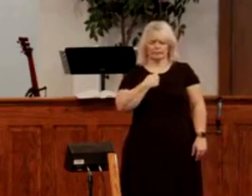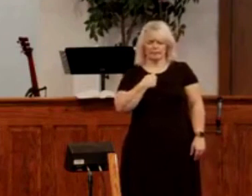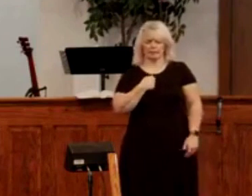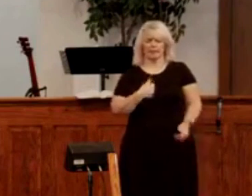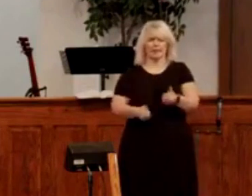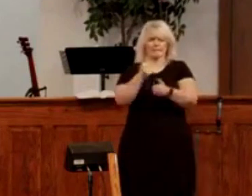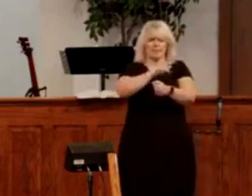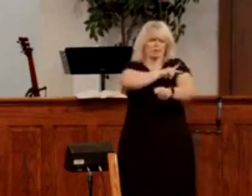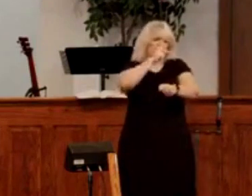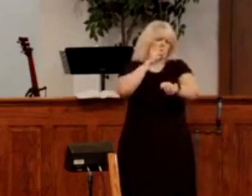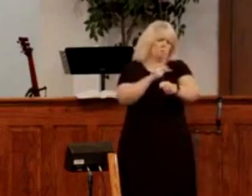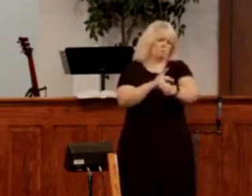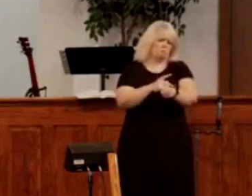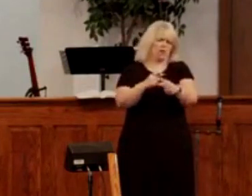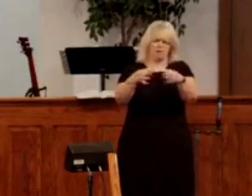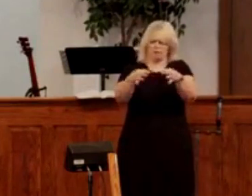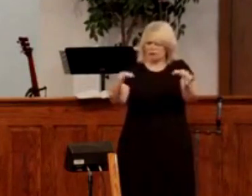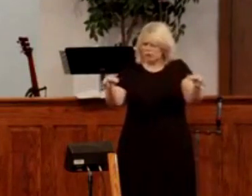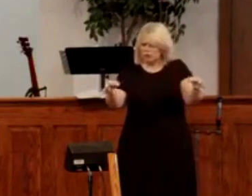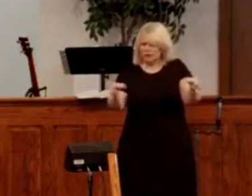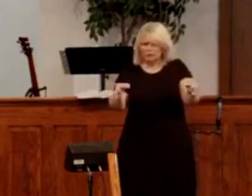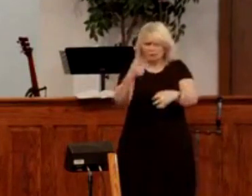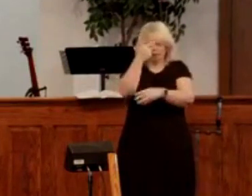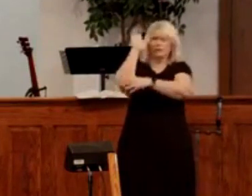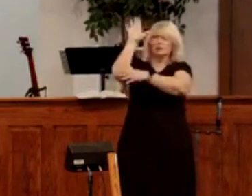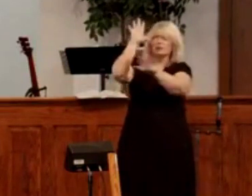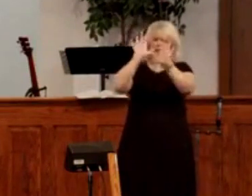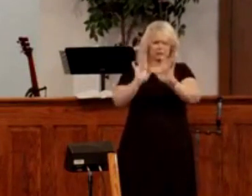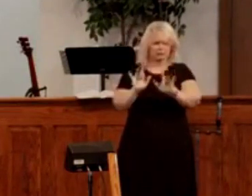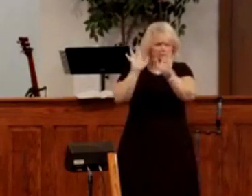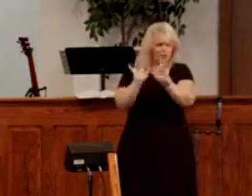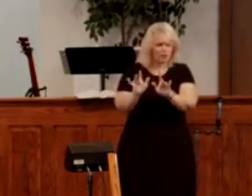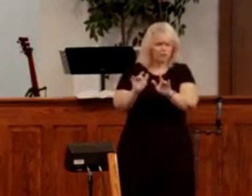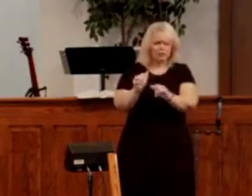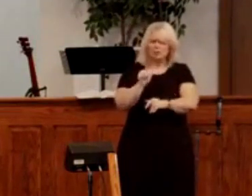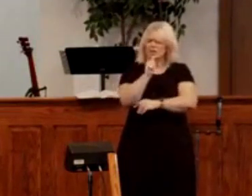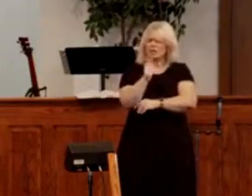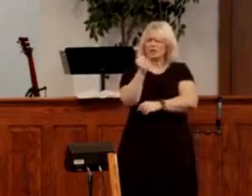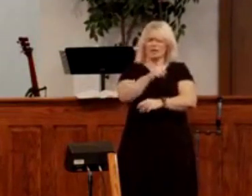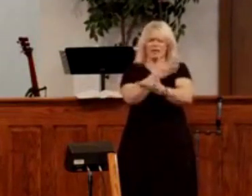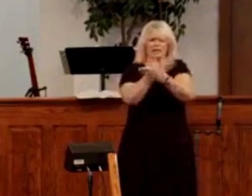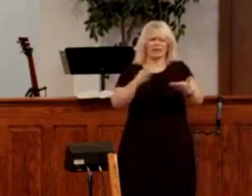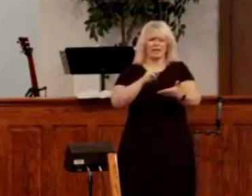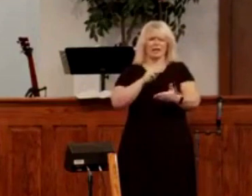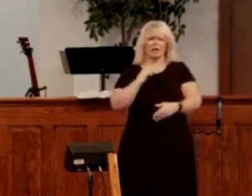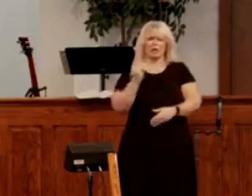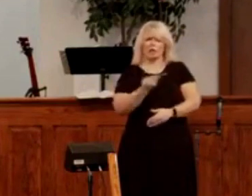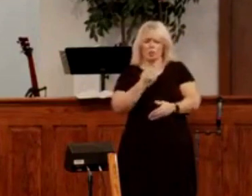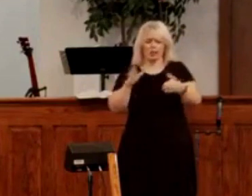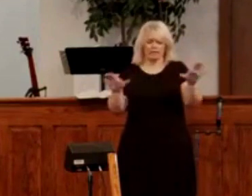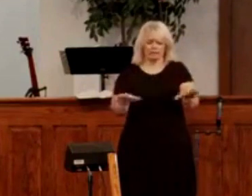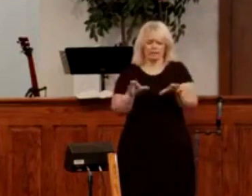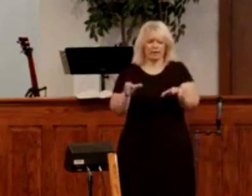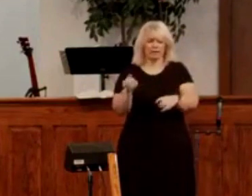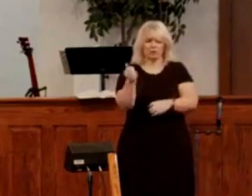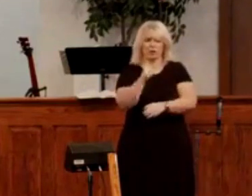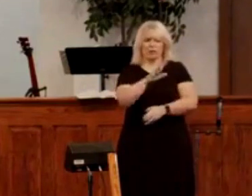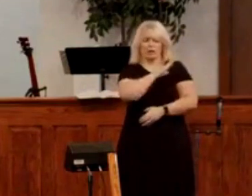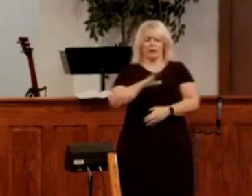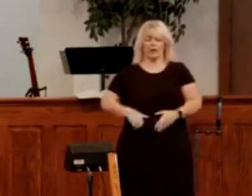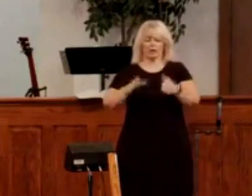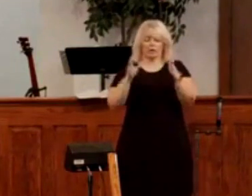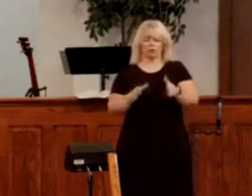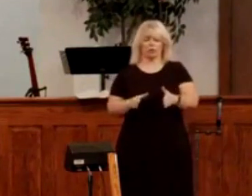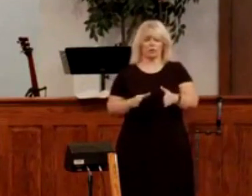powerful statement, because it said, because of his mercy, not because of anything we have done. So any Christian in this room did nothing